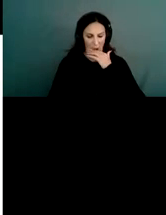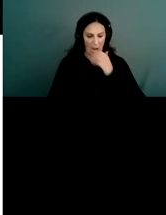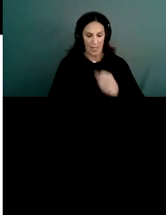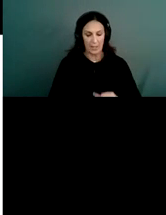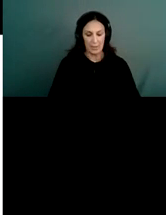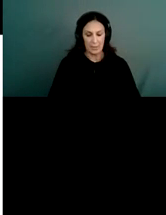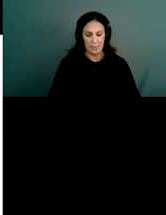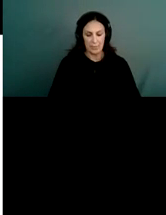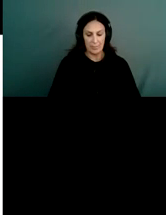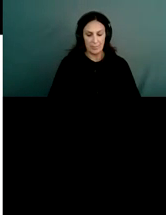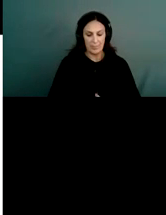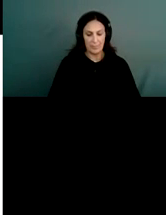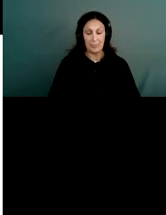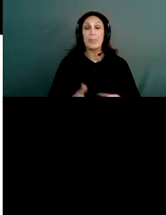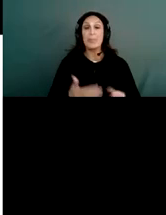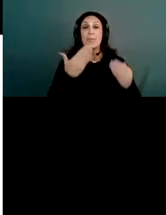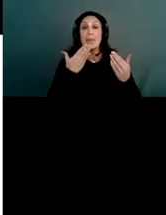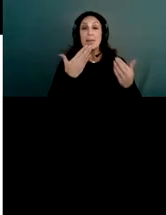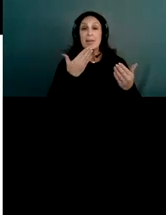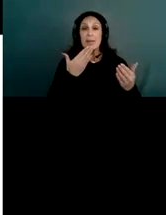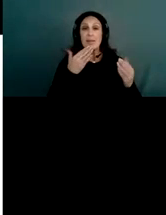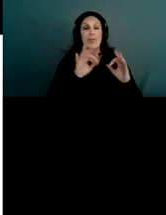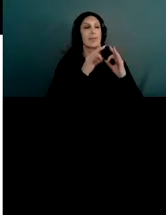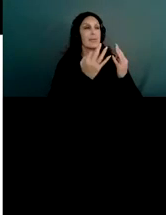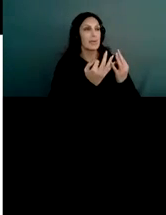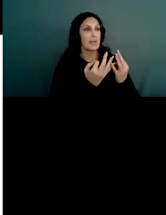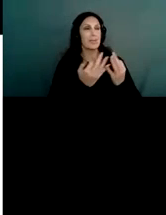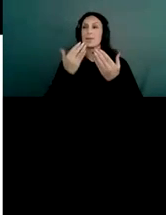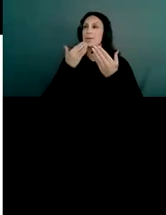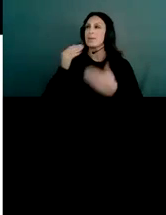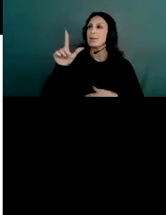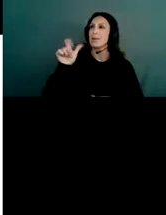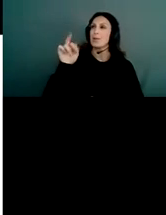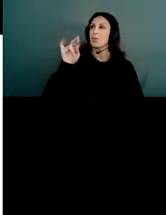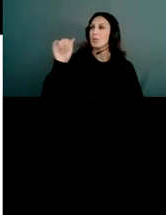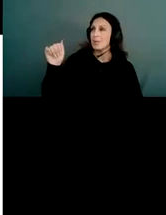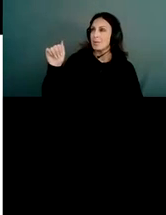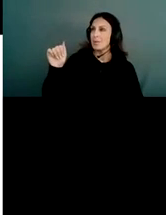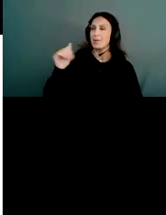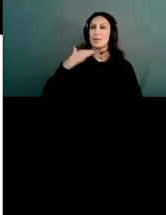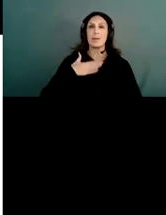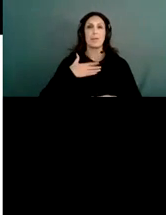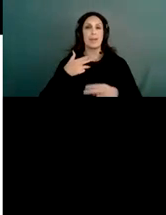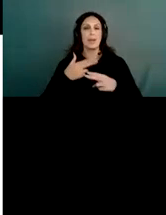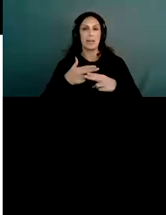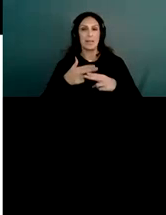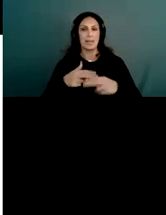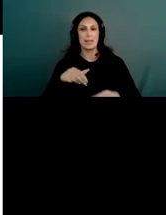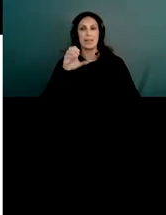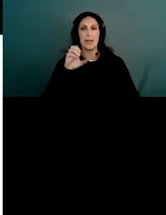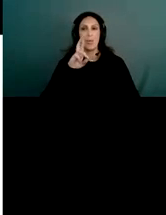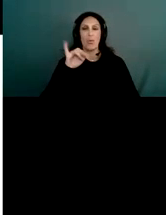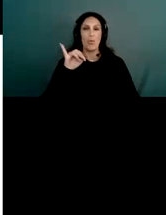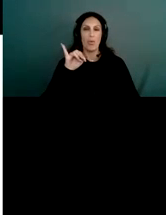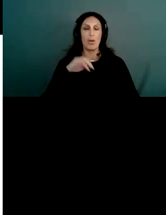Thank you, Larissa. And again, thank you, families and caregivers, for joining us. My name's Corey Orlando, as I stated earlier,